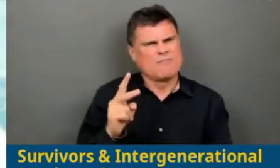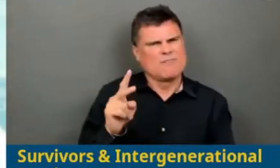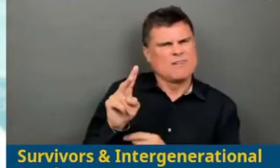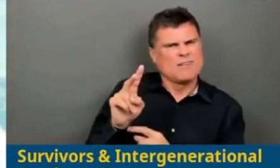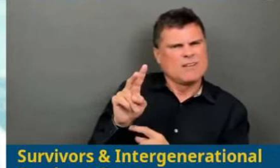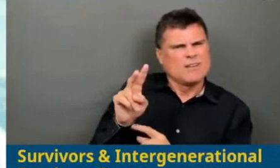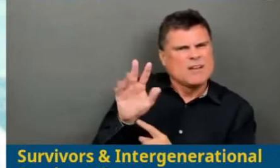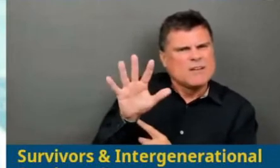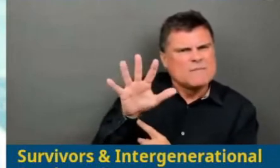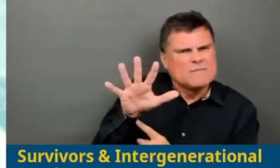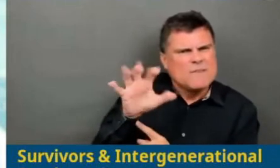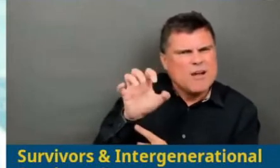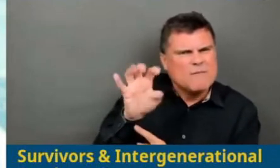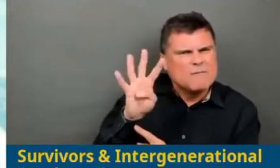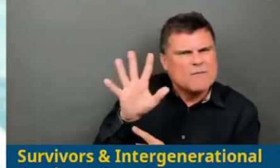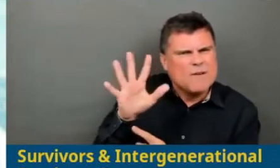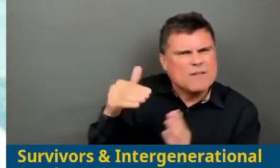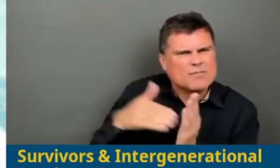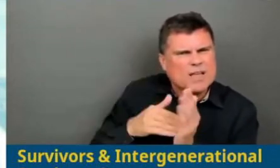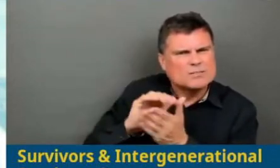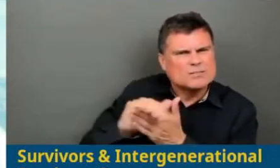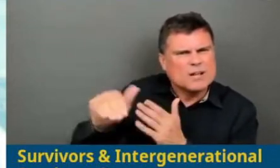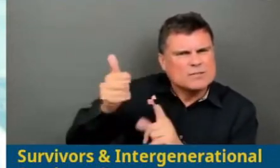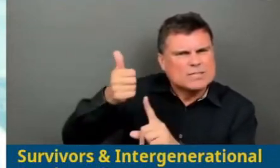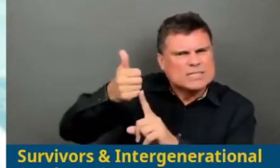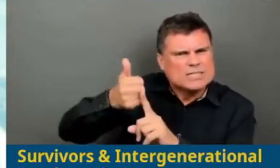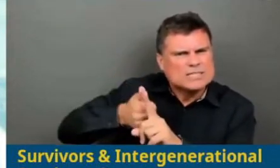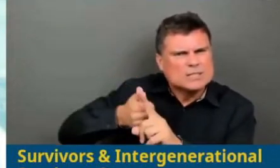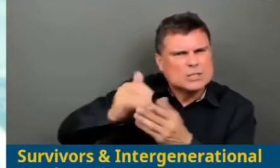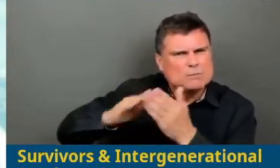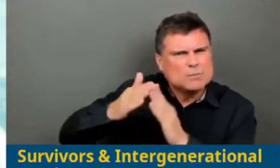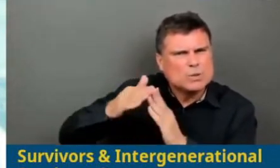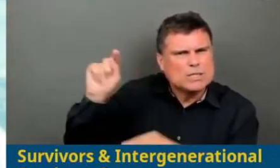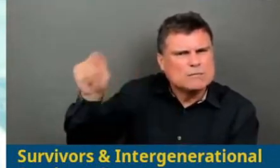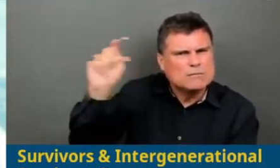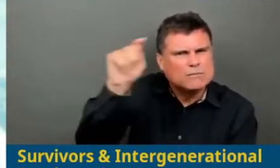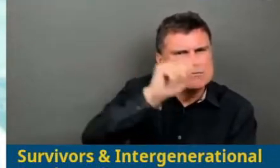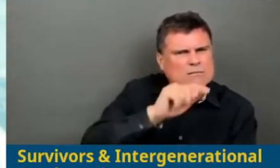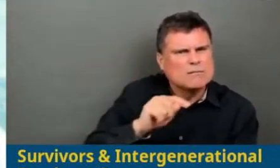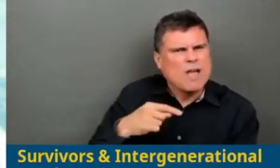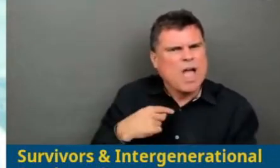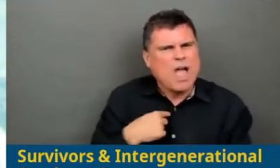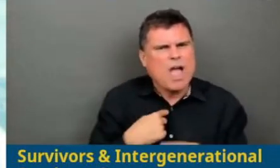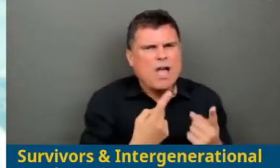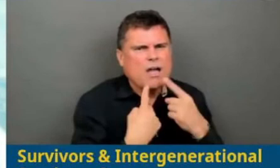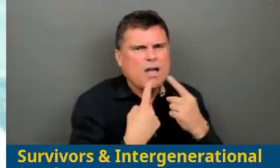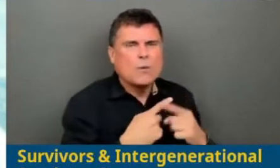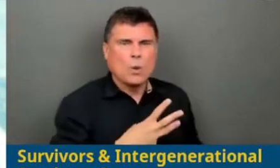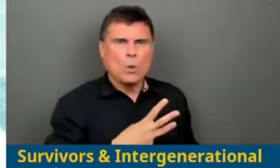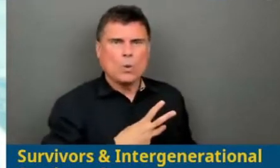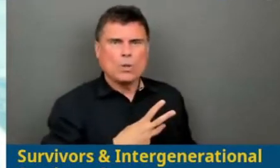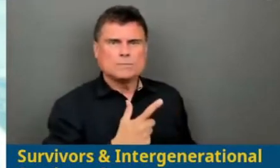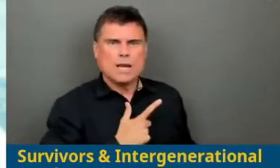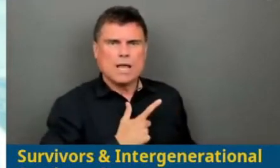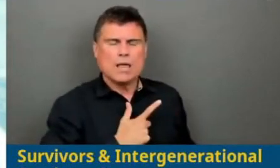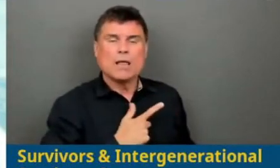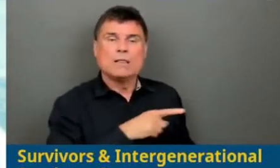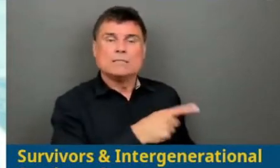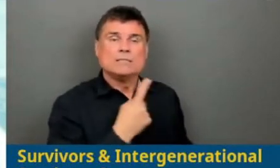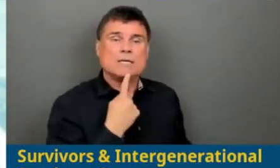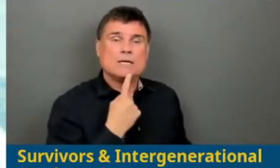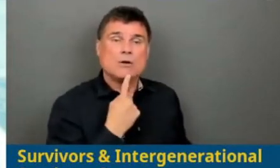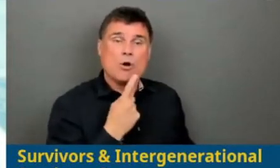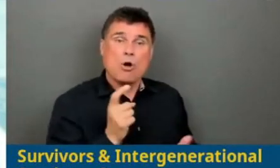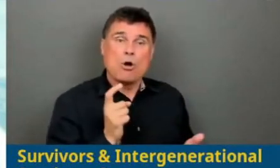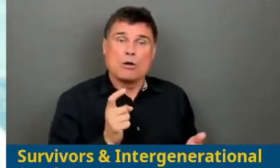545,000 per site. I've spoken with some of the leadership from Williams Lake, and they're saying the ground penetrating